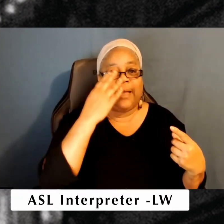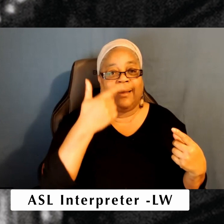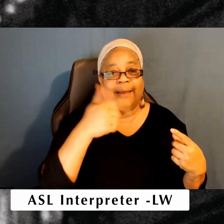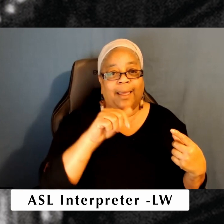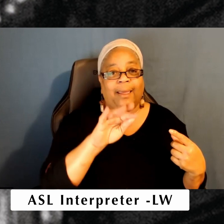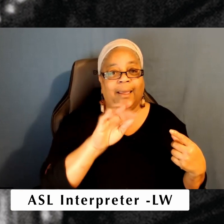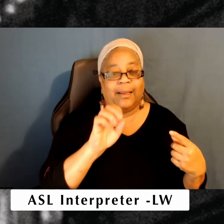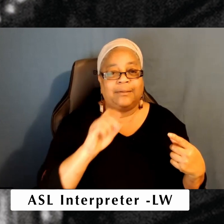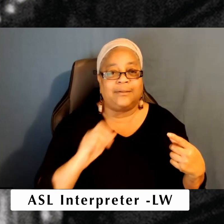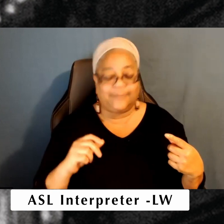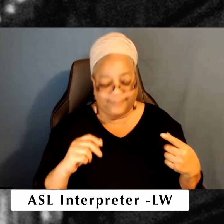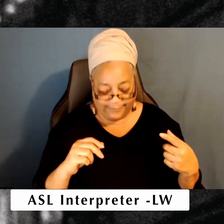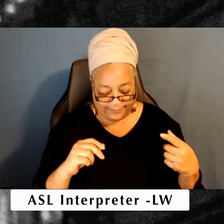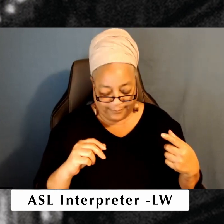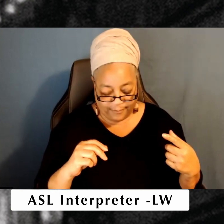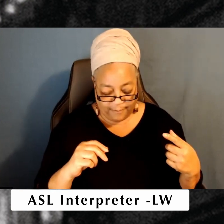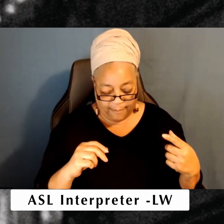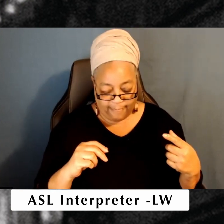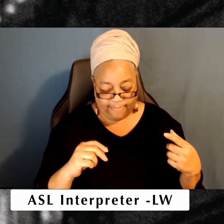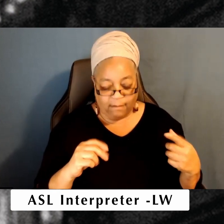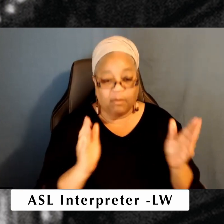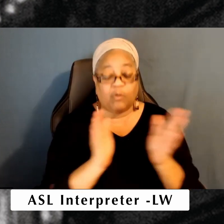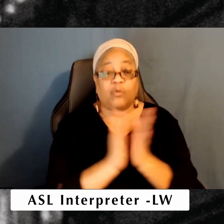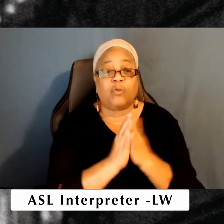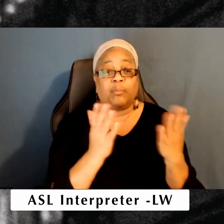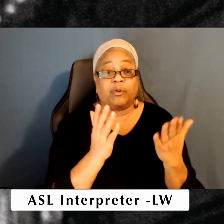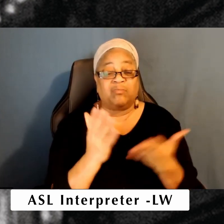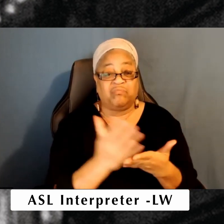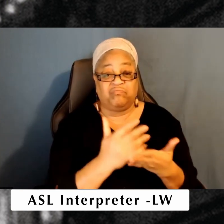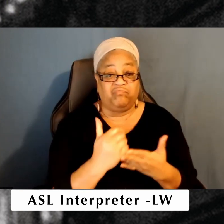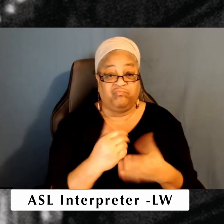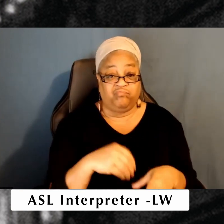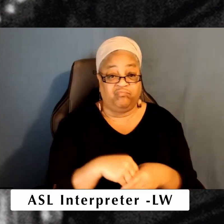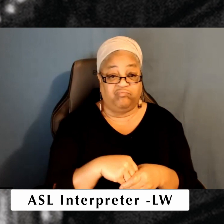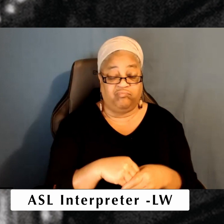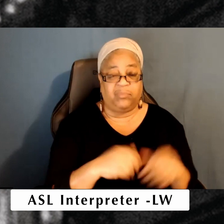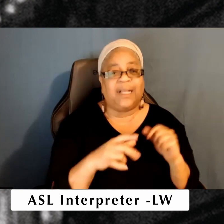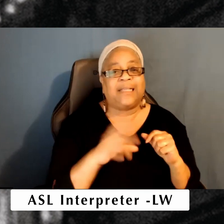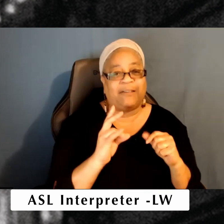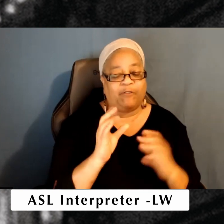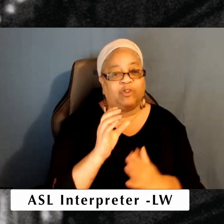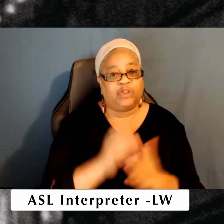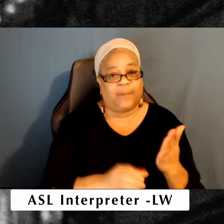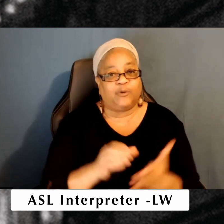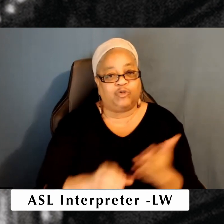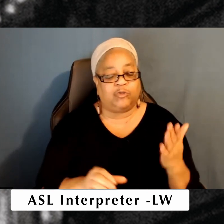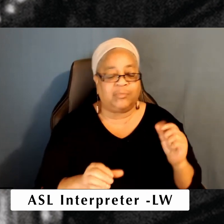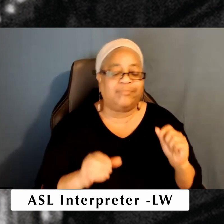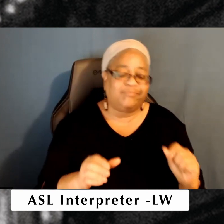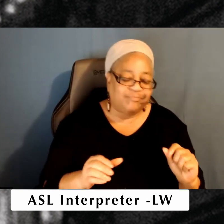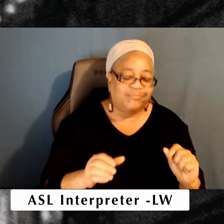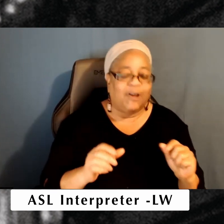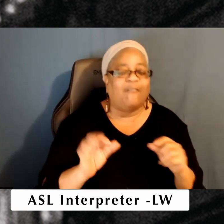mentioned, the book is comprised of not necessarily 7 chapters, although they function in that way